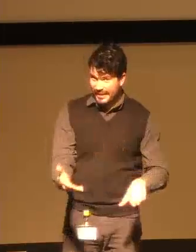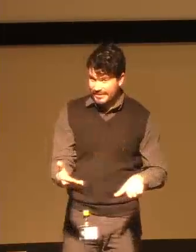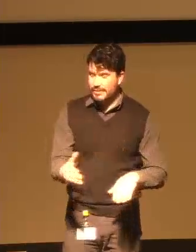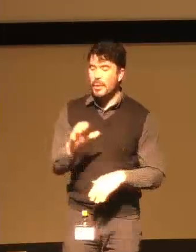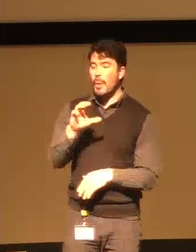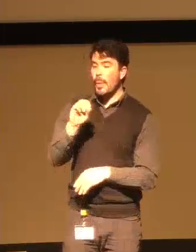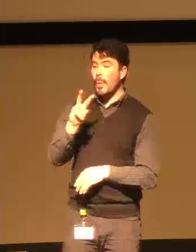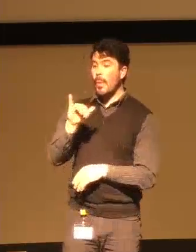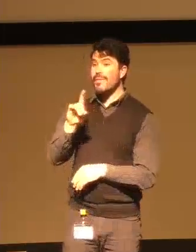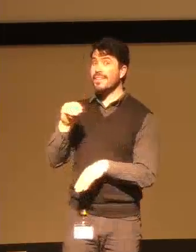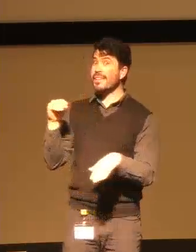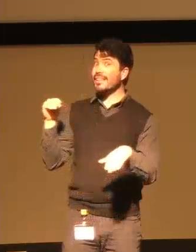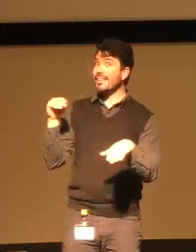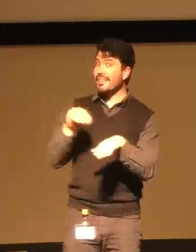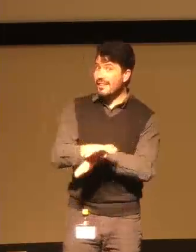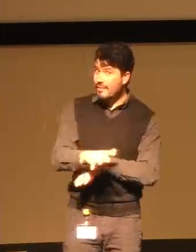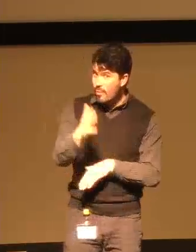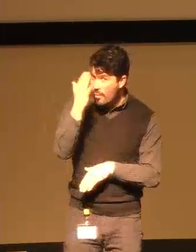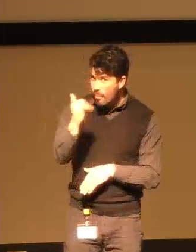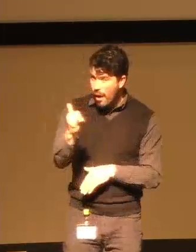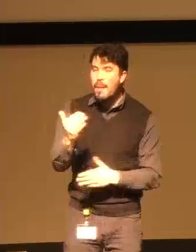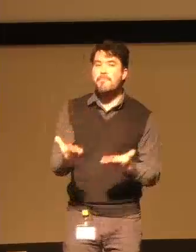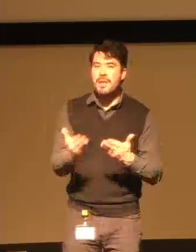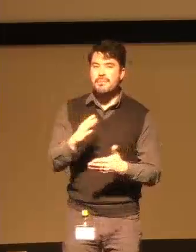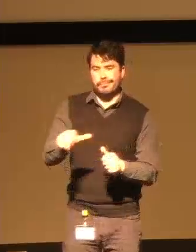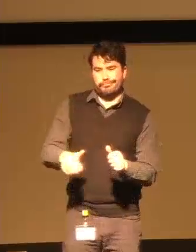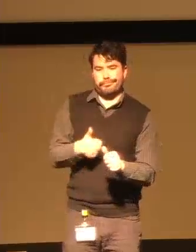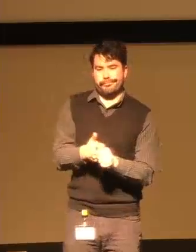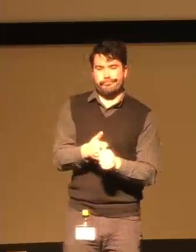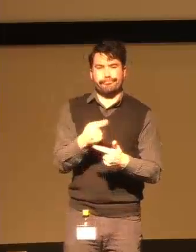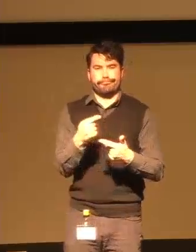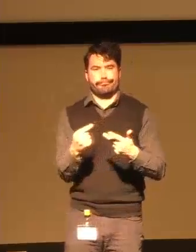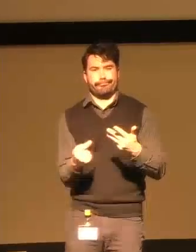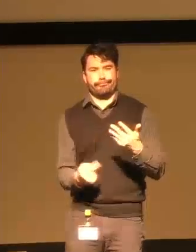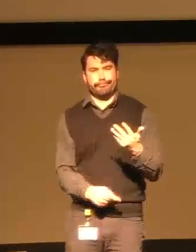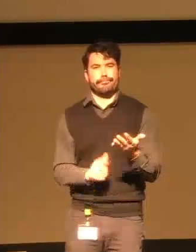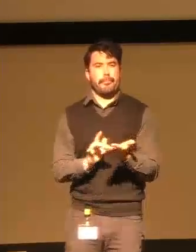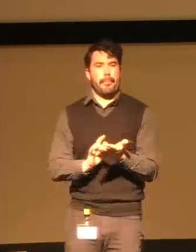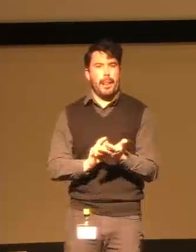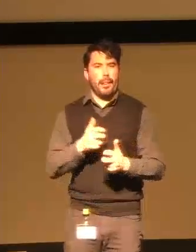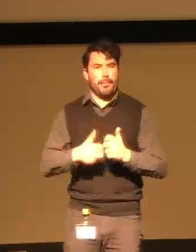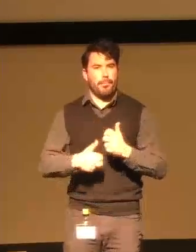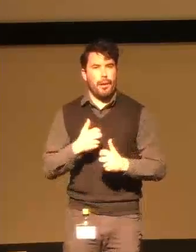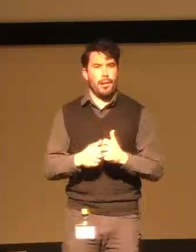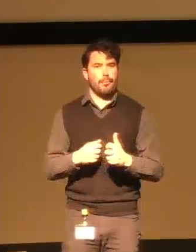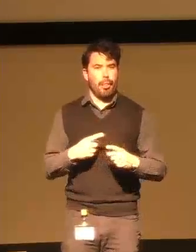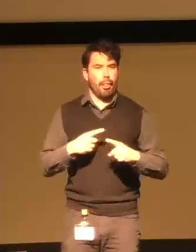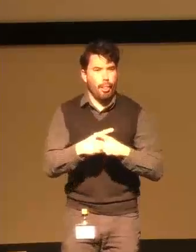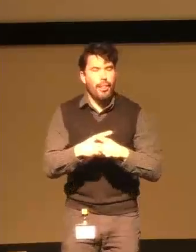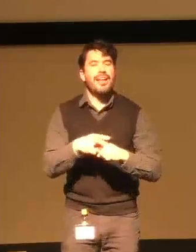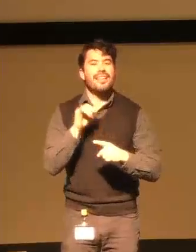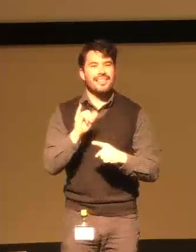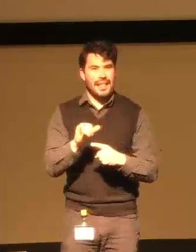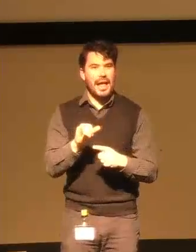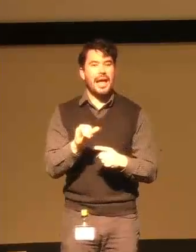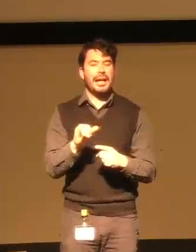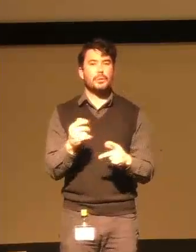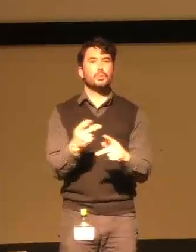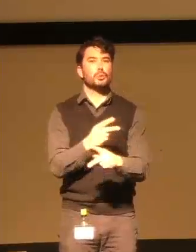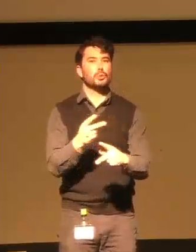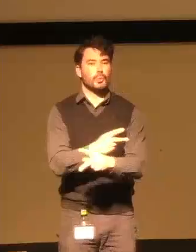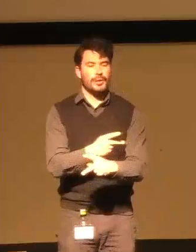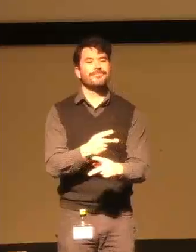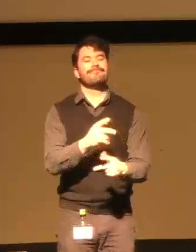COVID-related because they could have had other underlying medical problems that also contributed to that death, but they have a